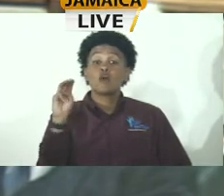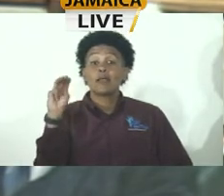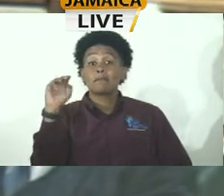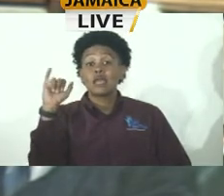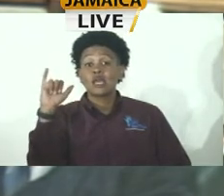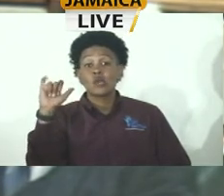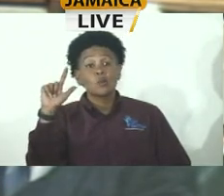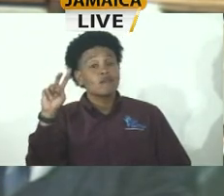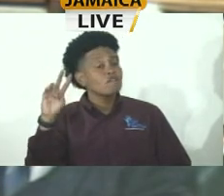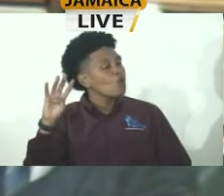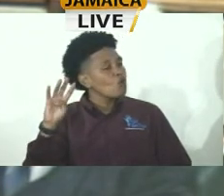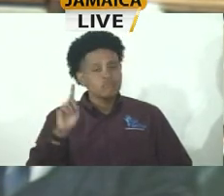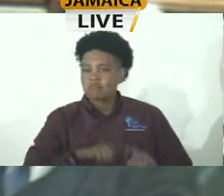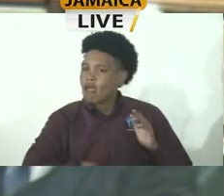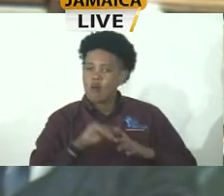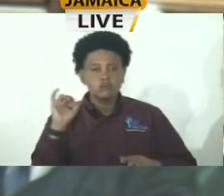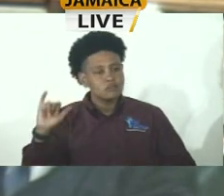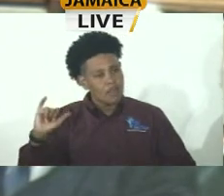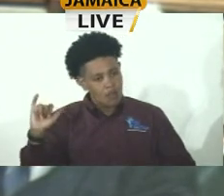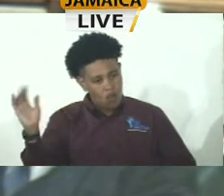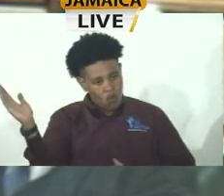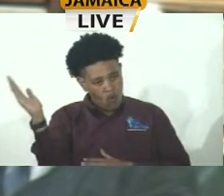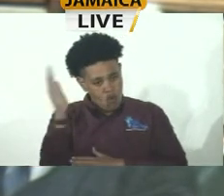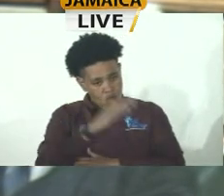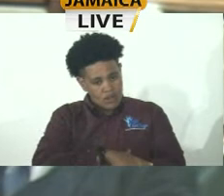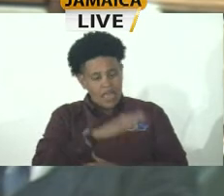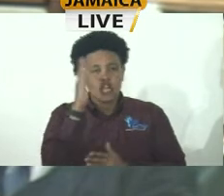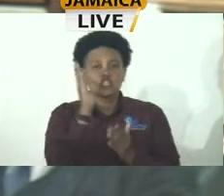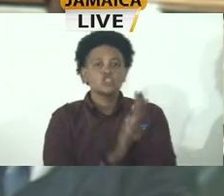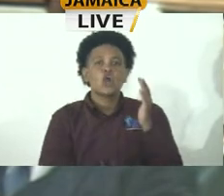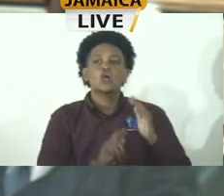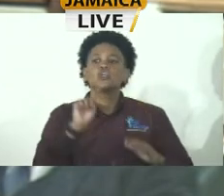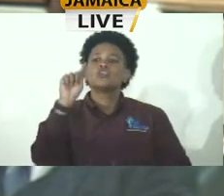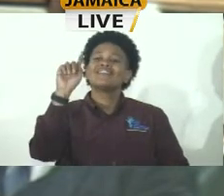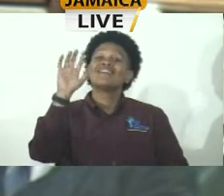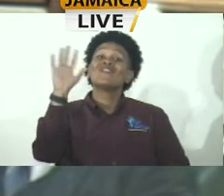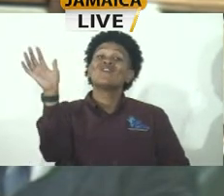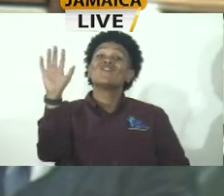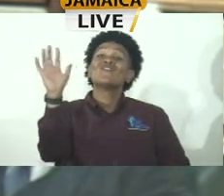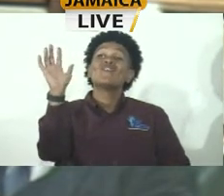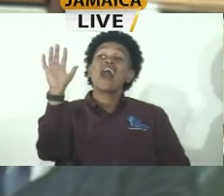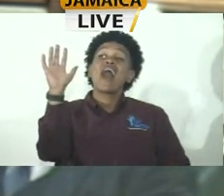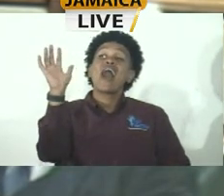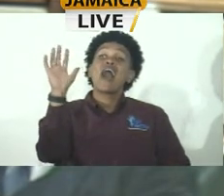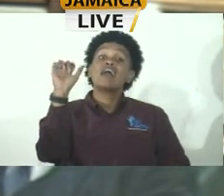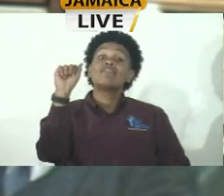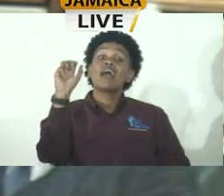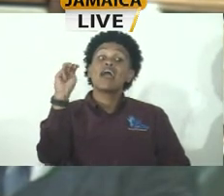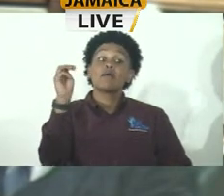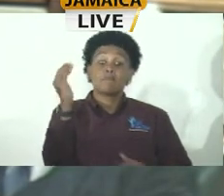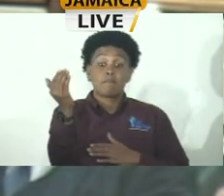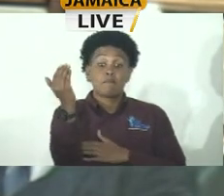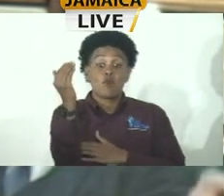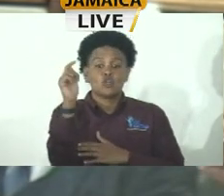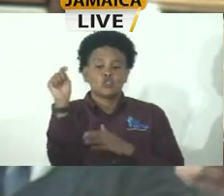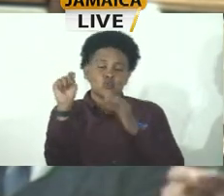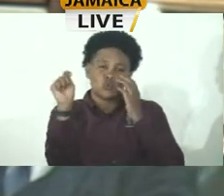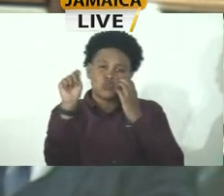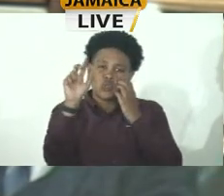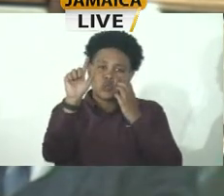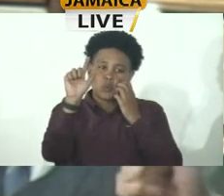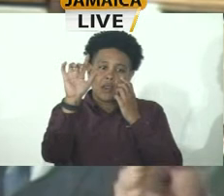through monday and end at 5 00 am on tuesday the